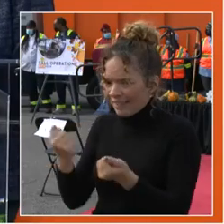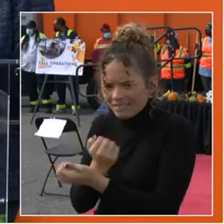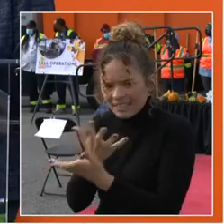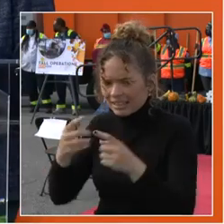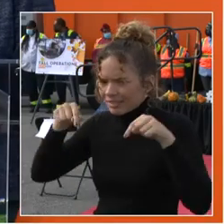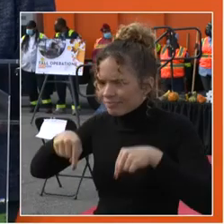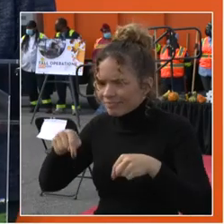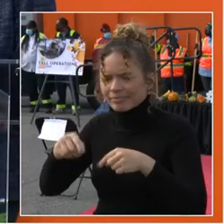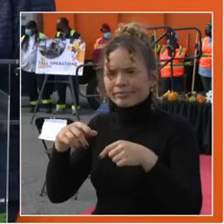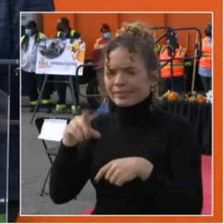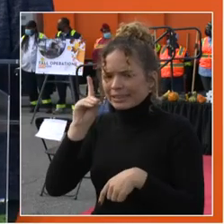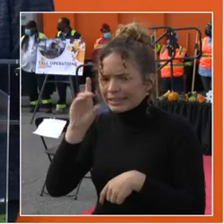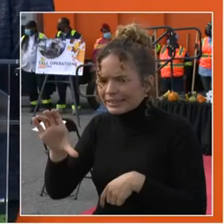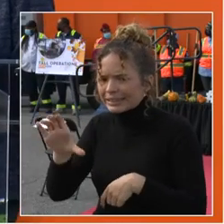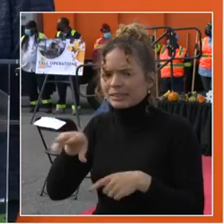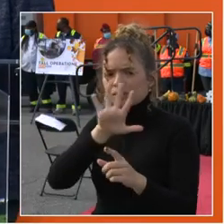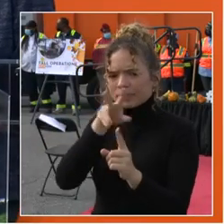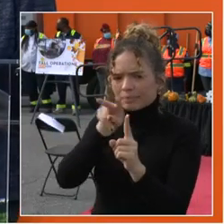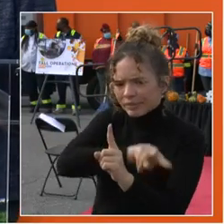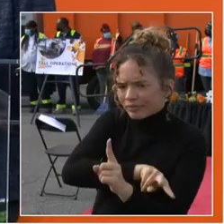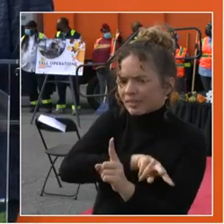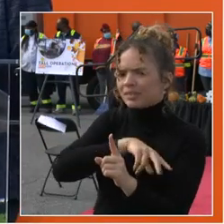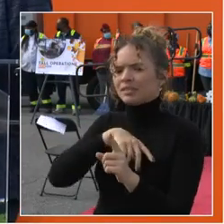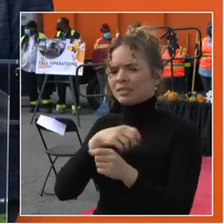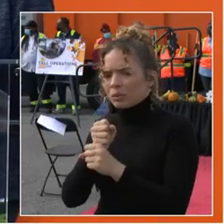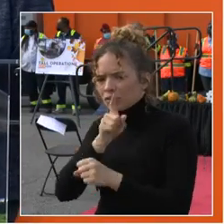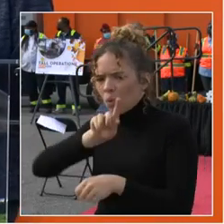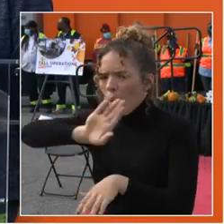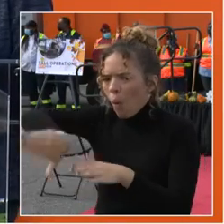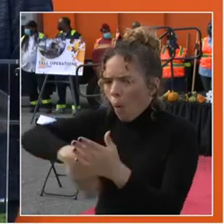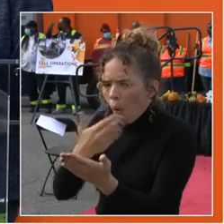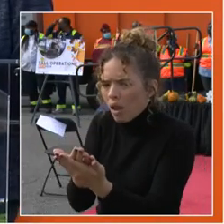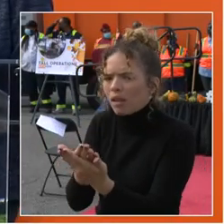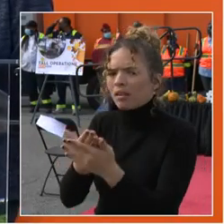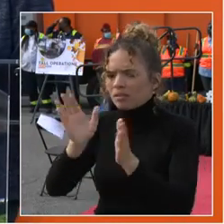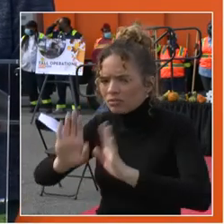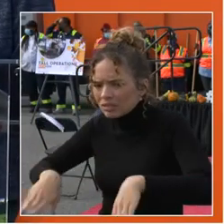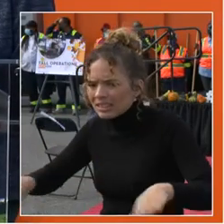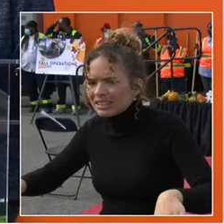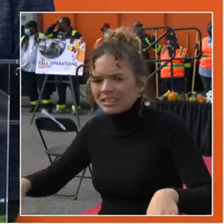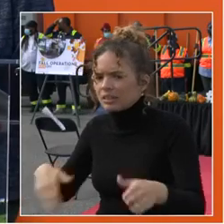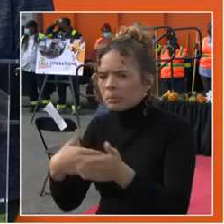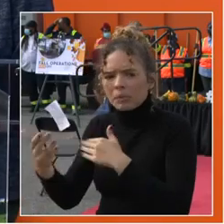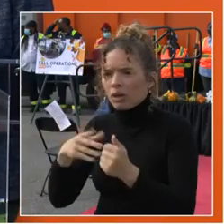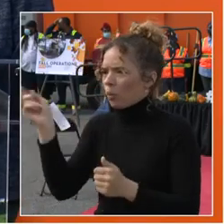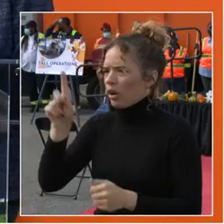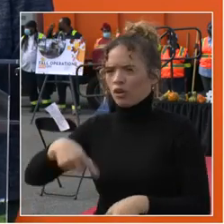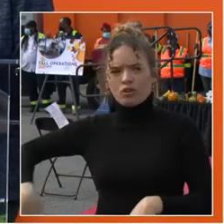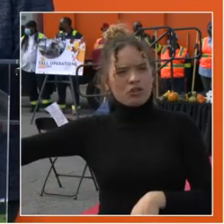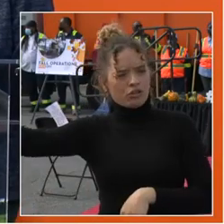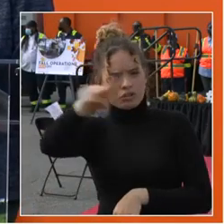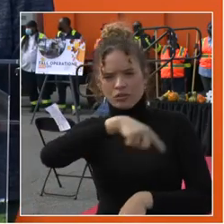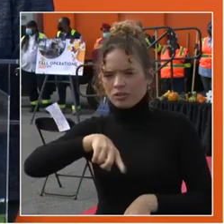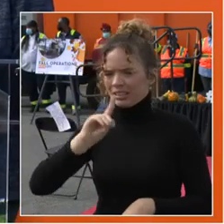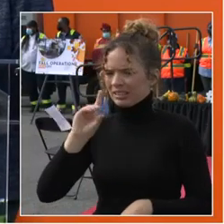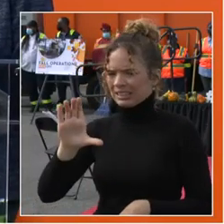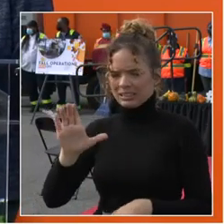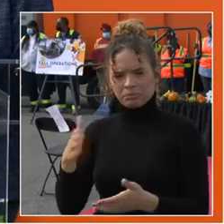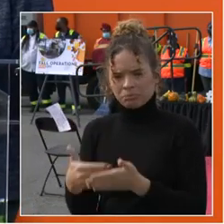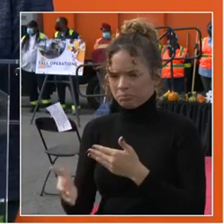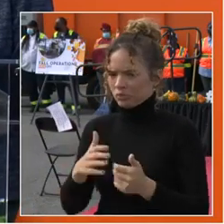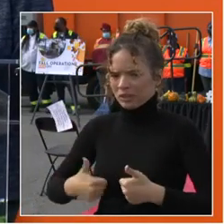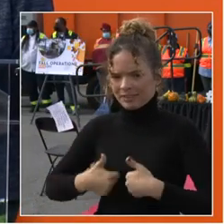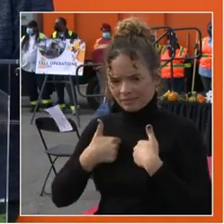administration's point of view is making sure that every child, no matter where he or she lives in the city, has a fair